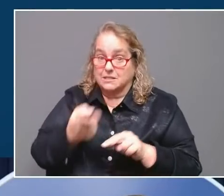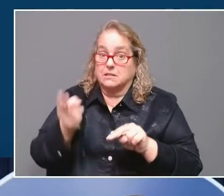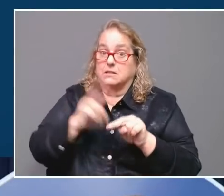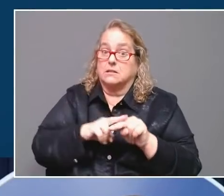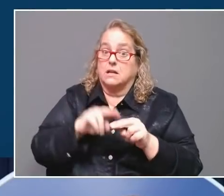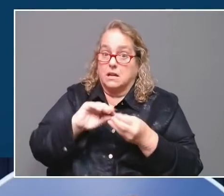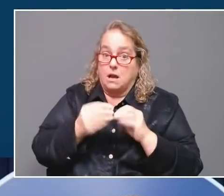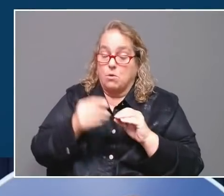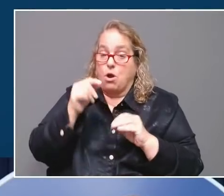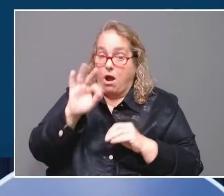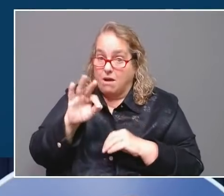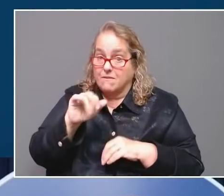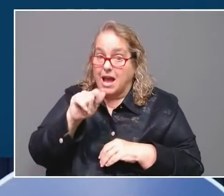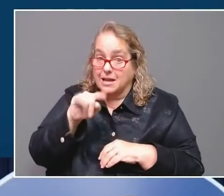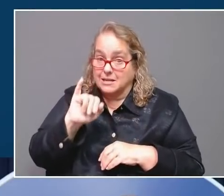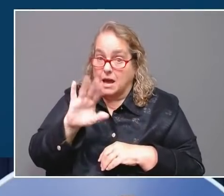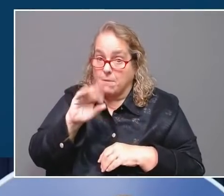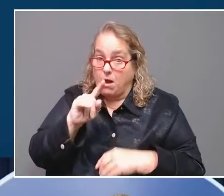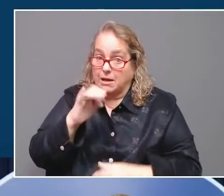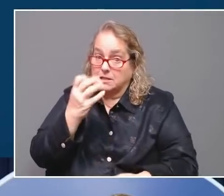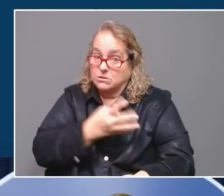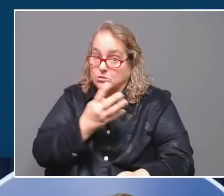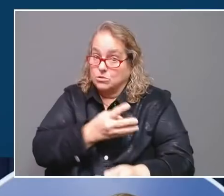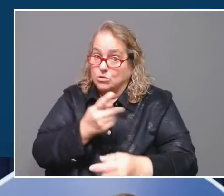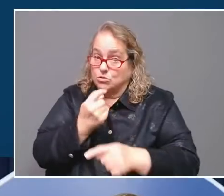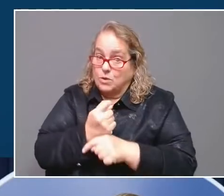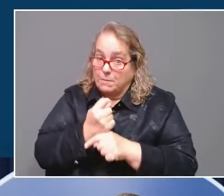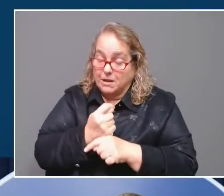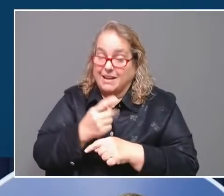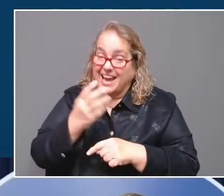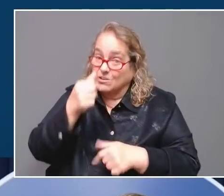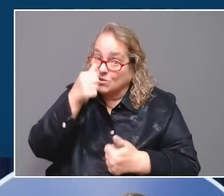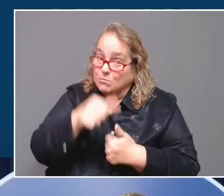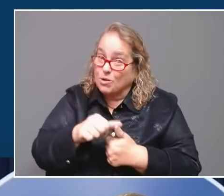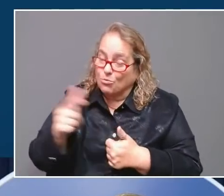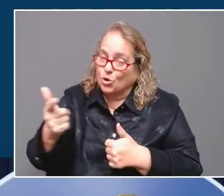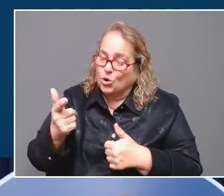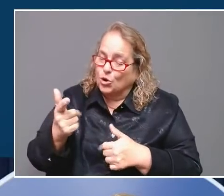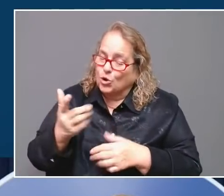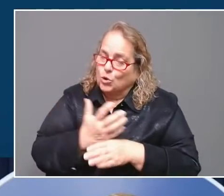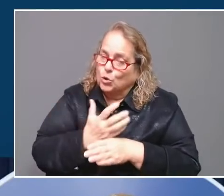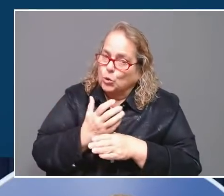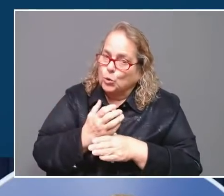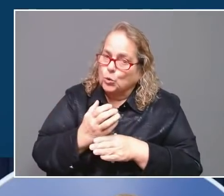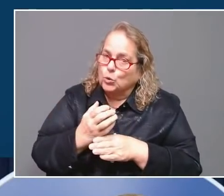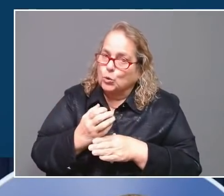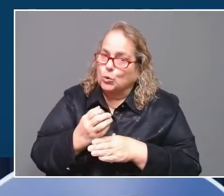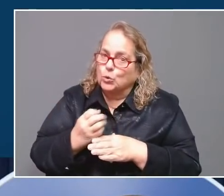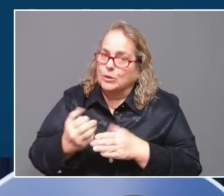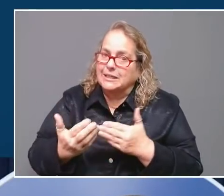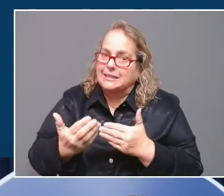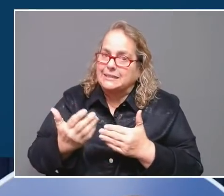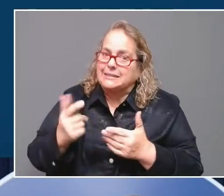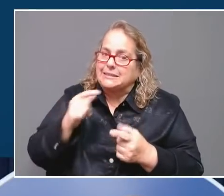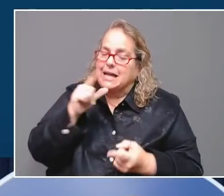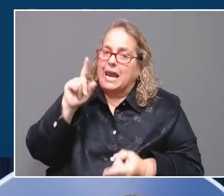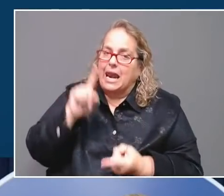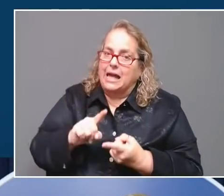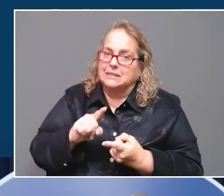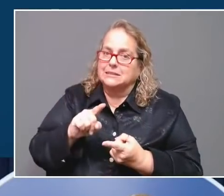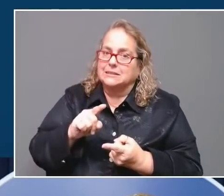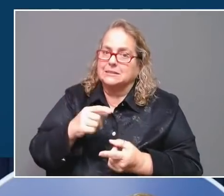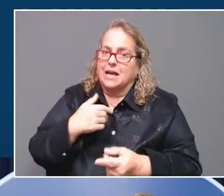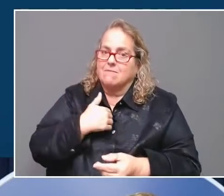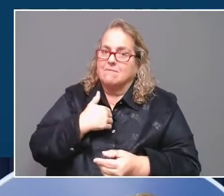scarcity out there. When the pills come online that you can take, other treatments, we've gotten better. Even